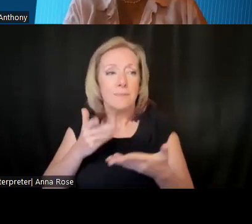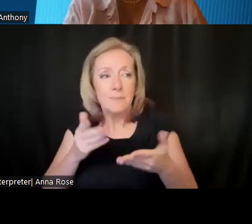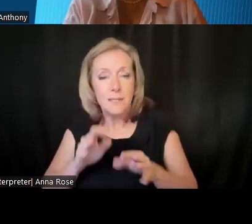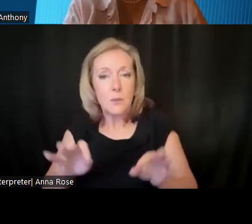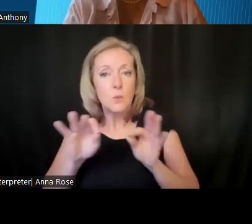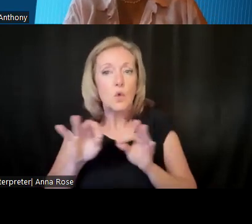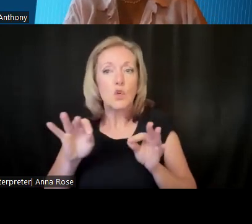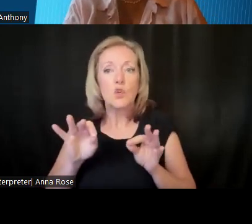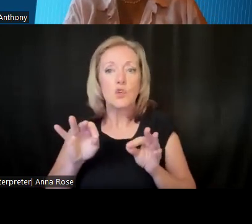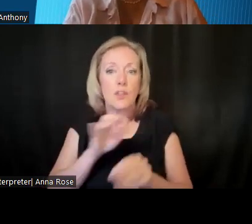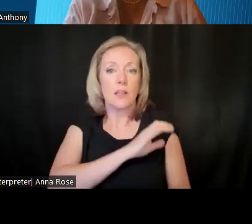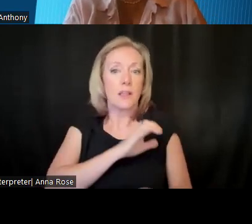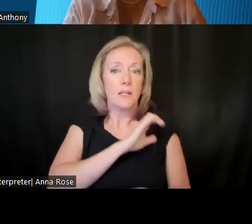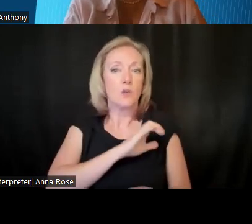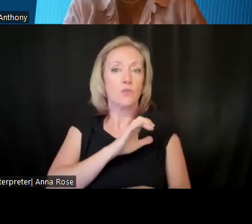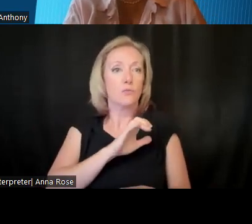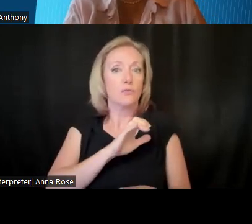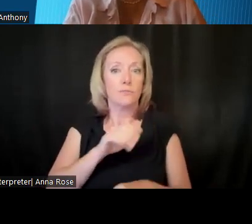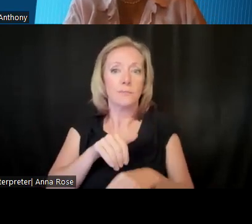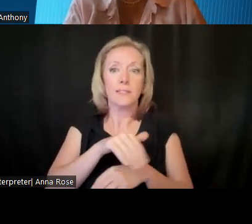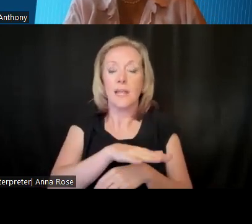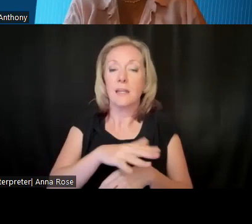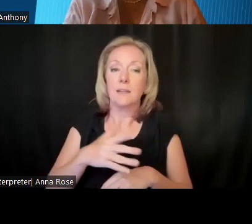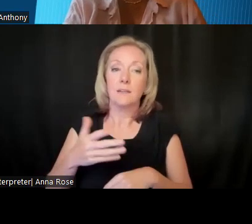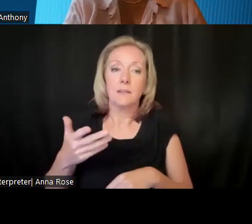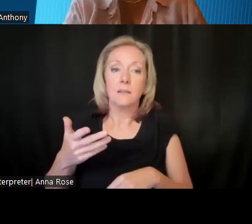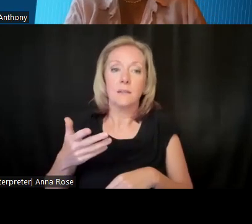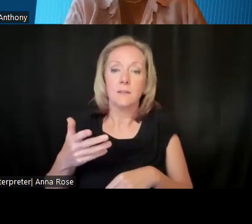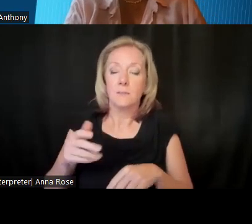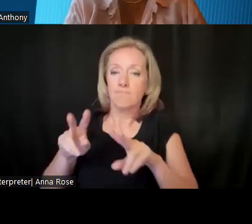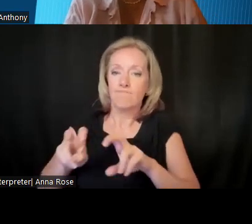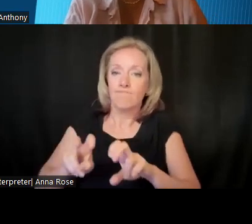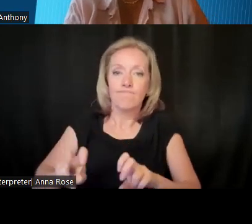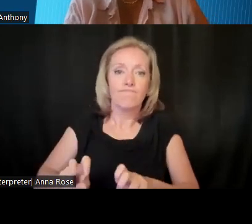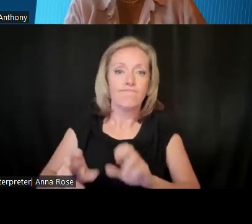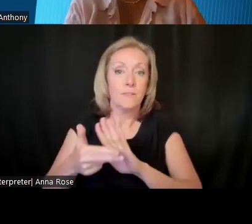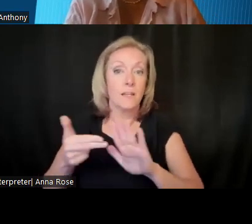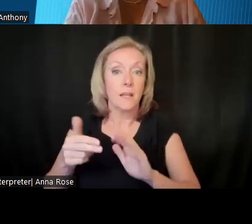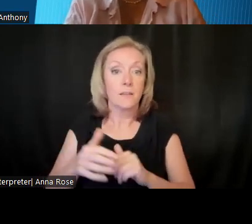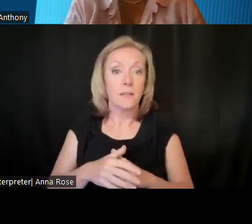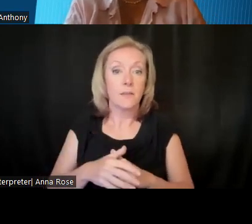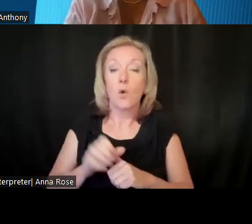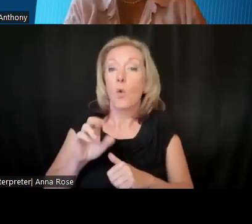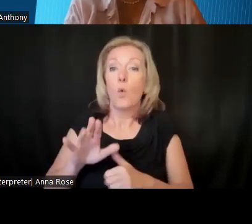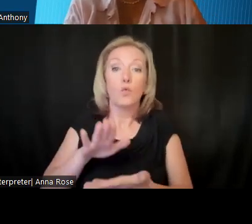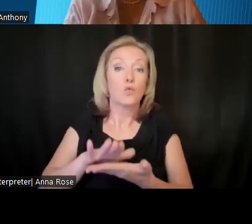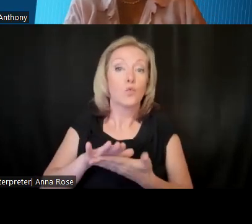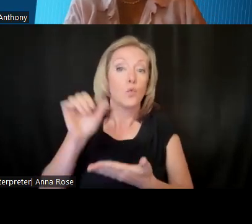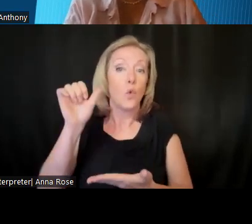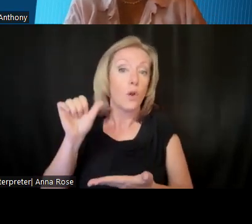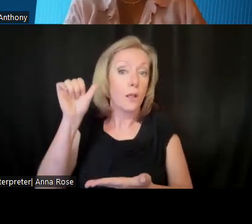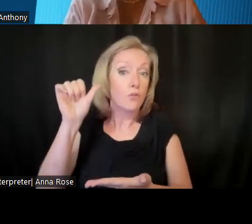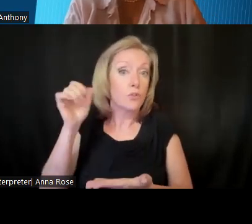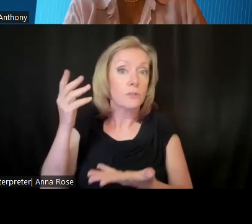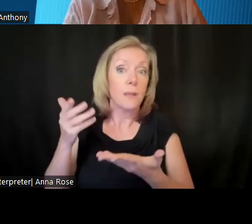need one of these clinical professionals we talked about earlier in the PowerPoint to do some diagnostic. If there's a school audiologist, that might be